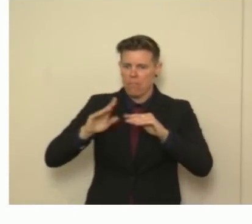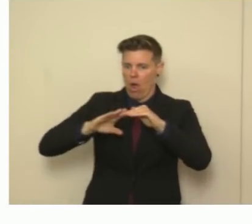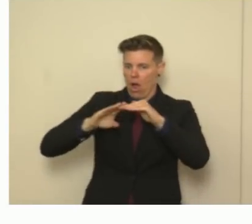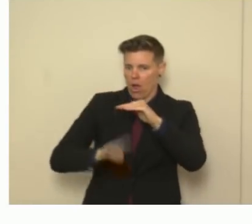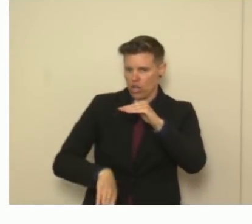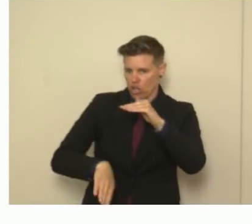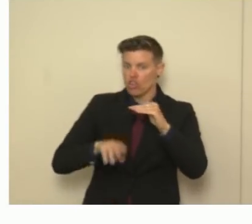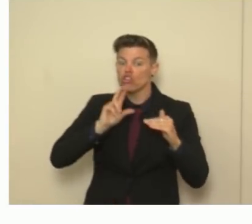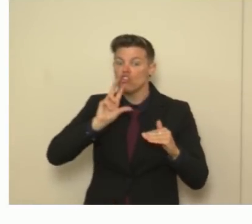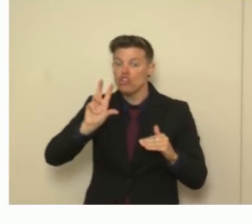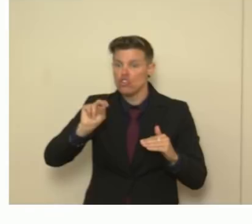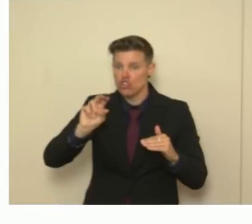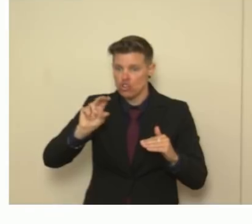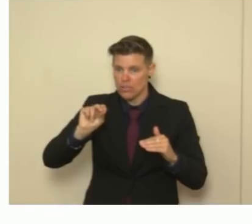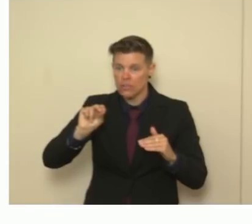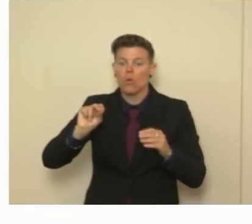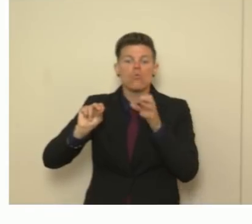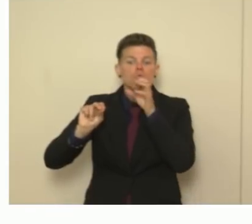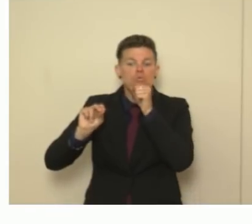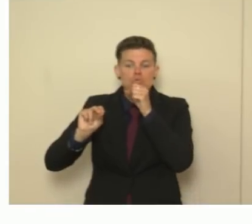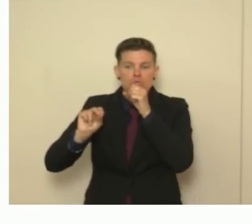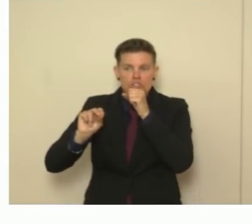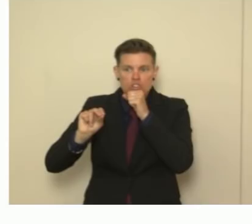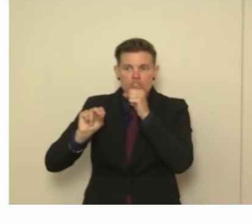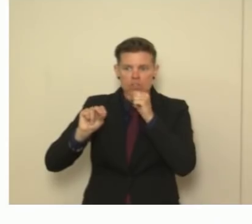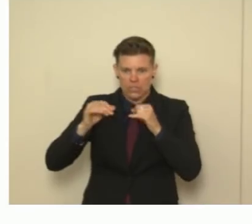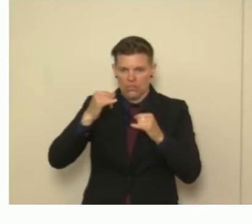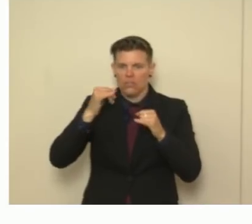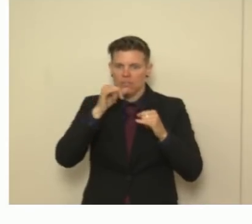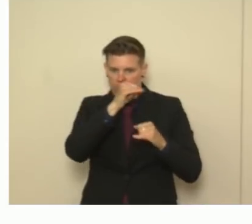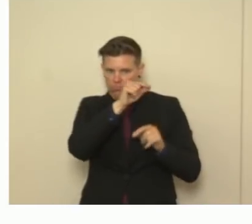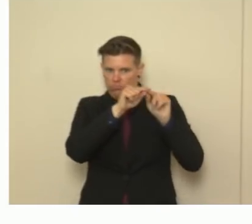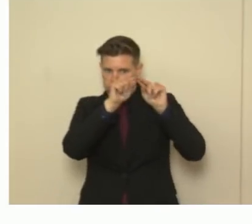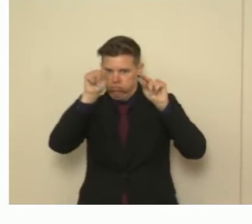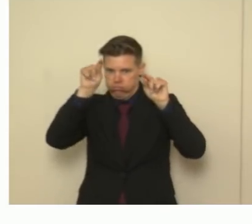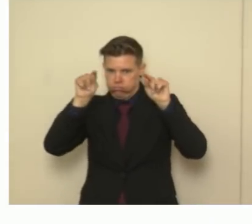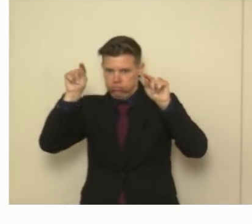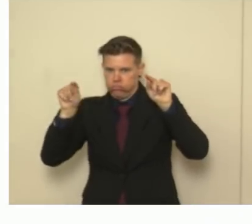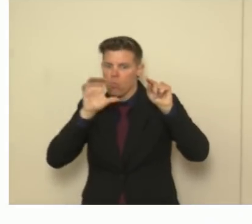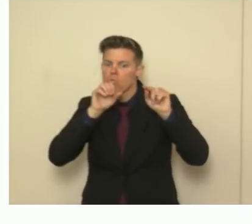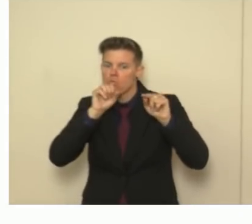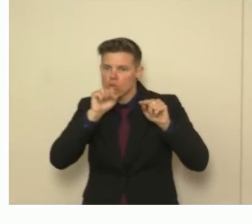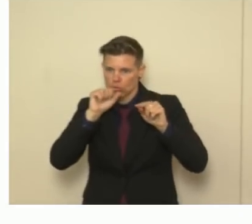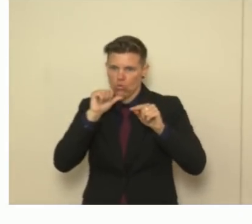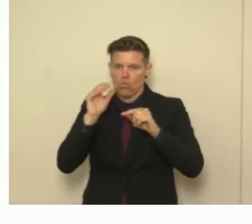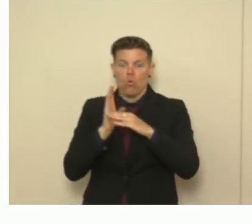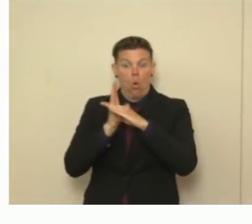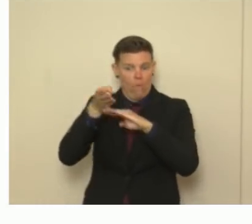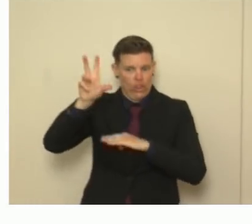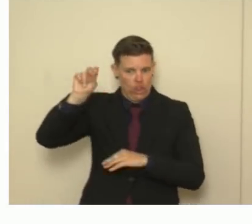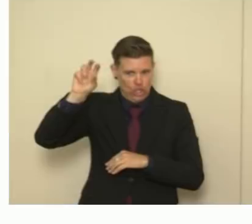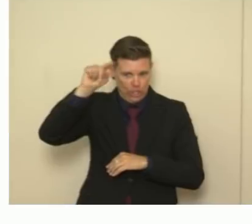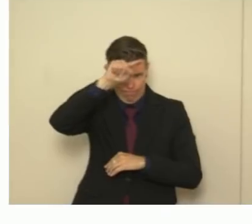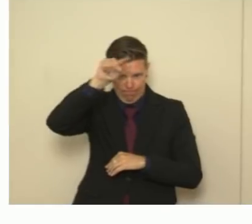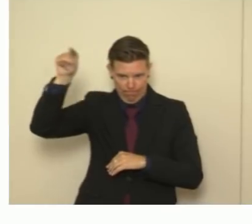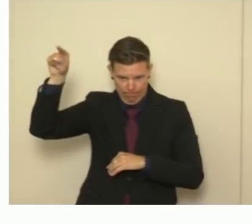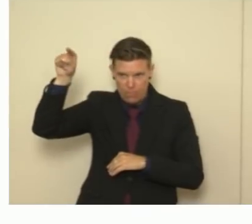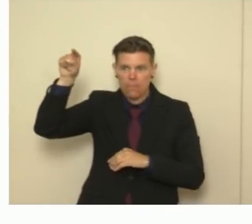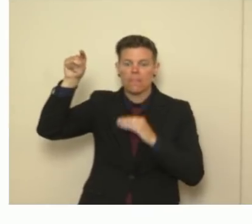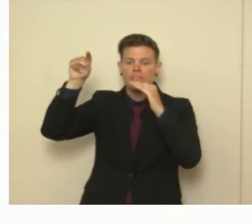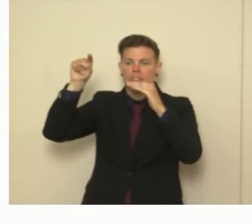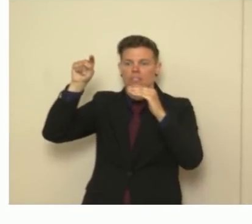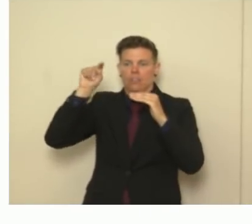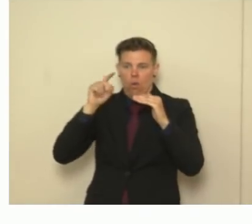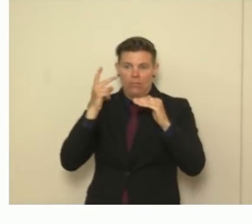the orangish red line is the percent of cases we've seen in people over 30. And what you can see is there's been a significant drop in over